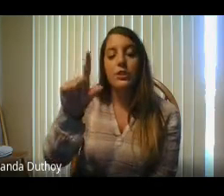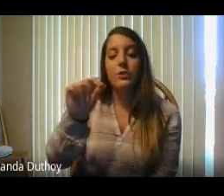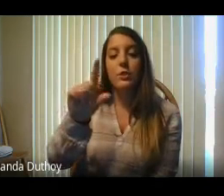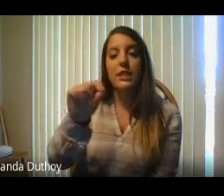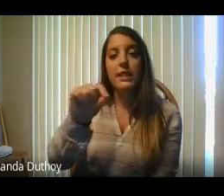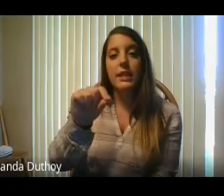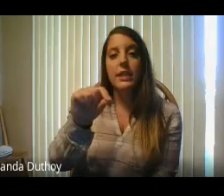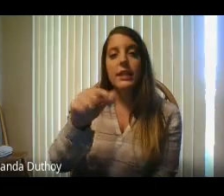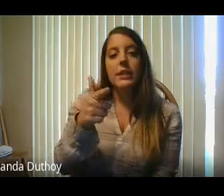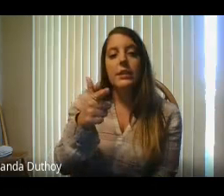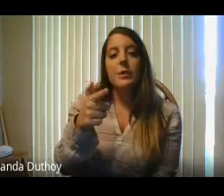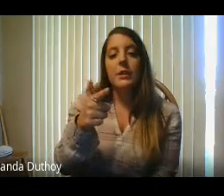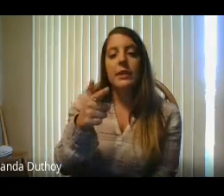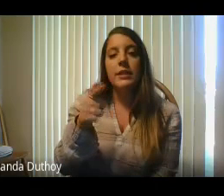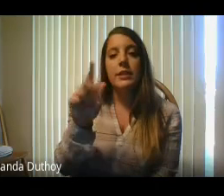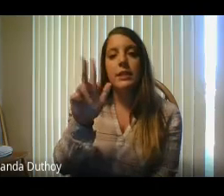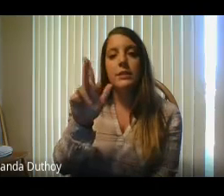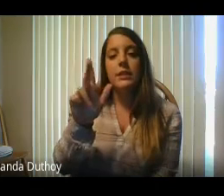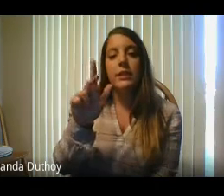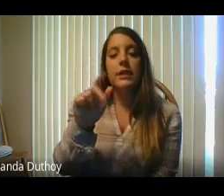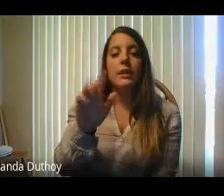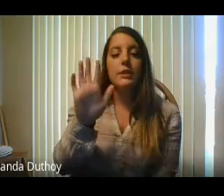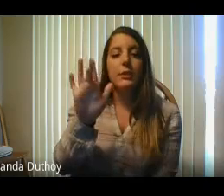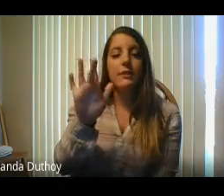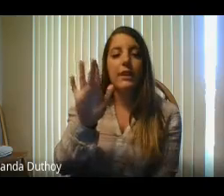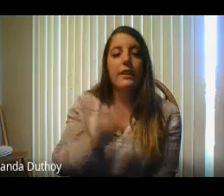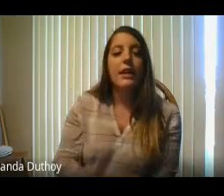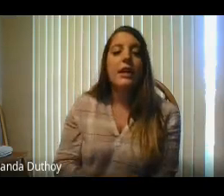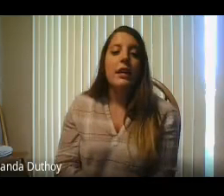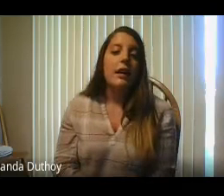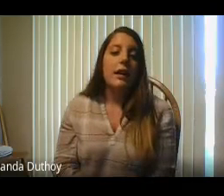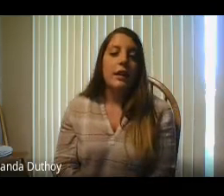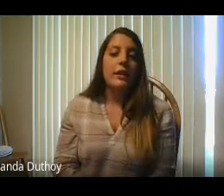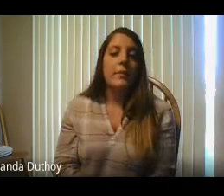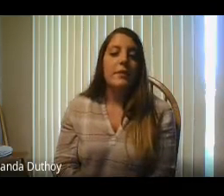But make sure you know 20, 21, 23, 25.